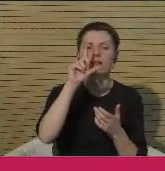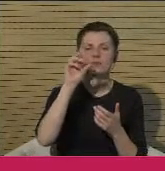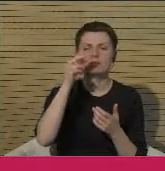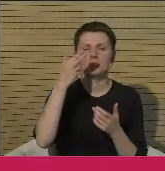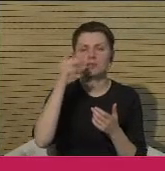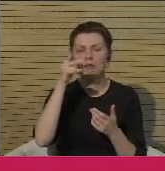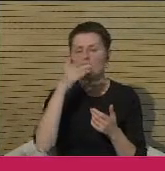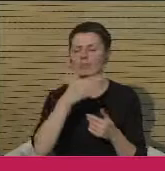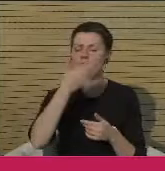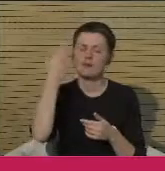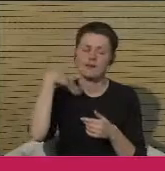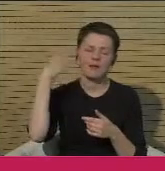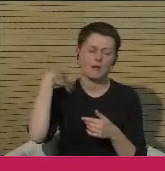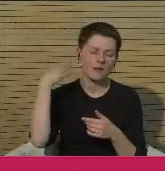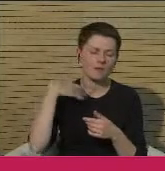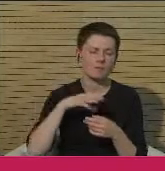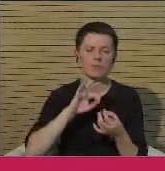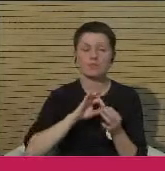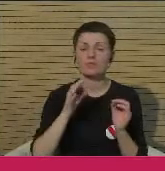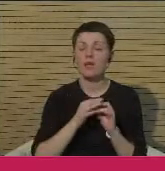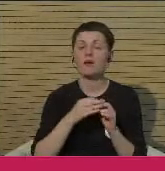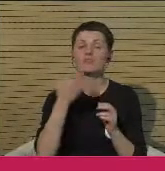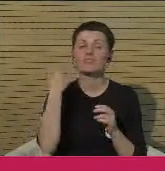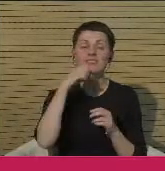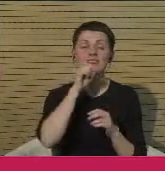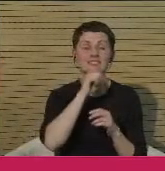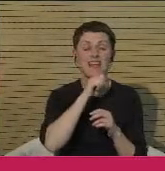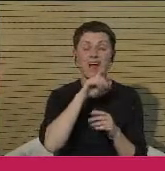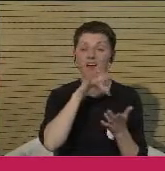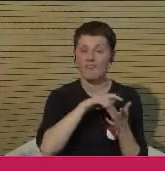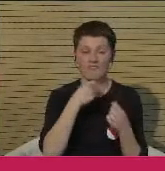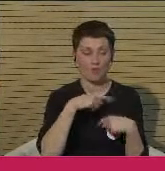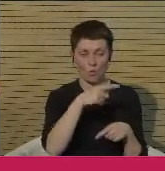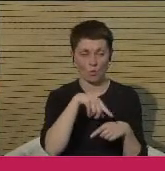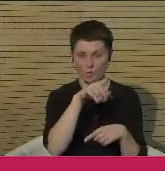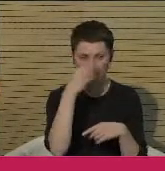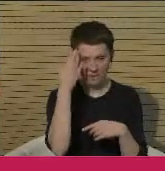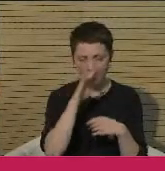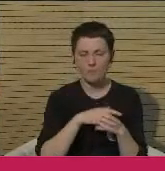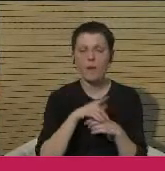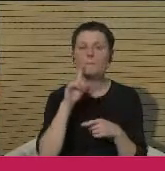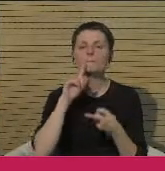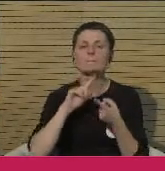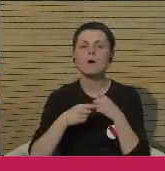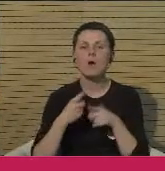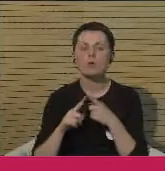may change. In Helsinki, long, long time ago,